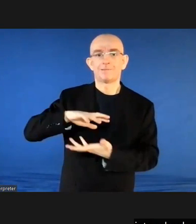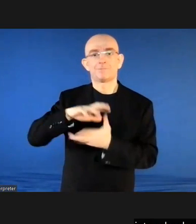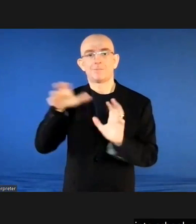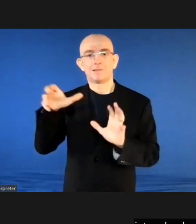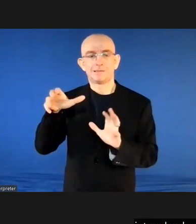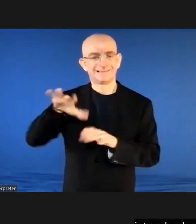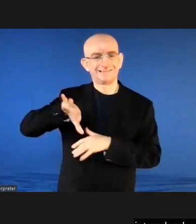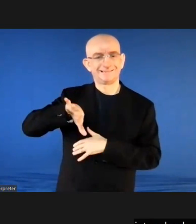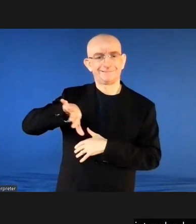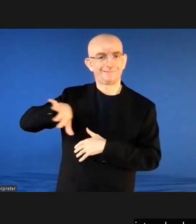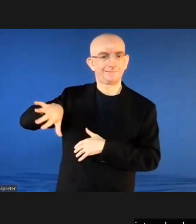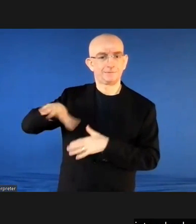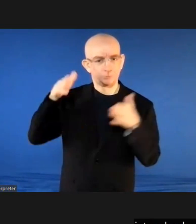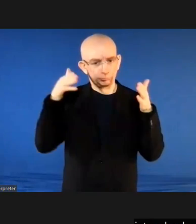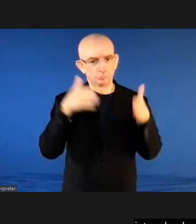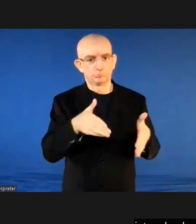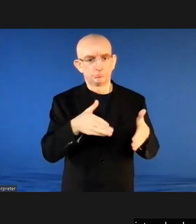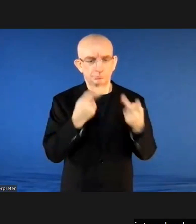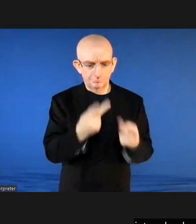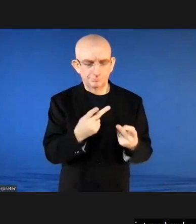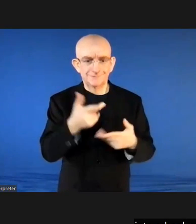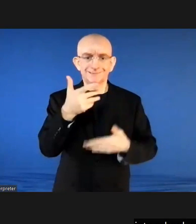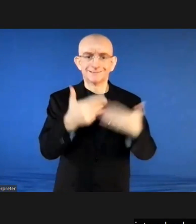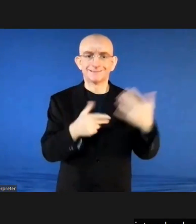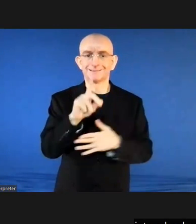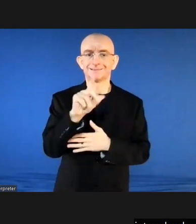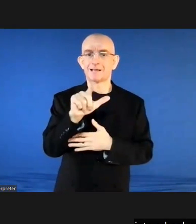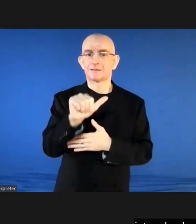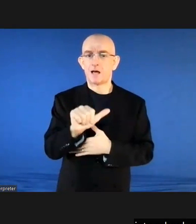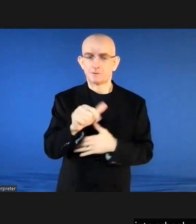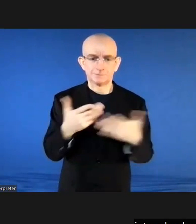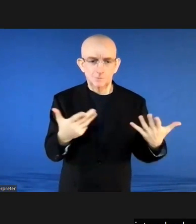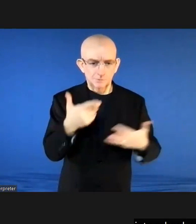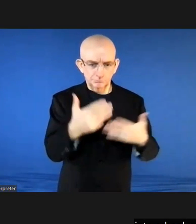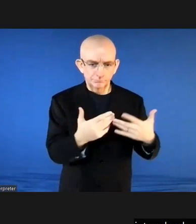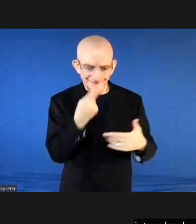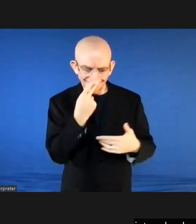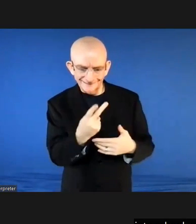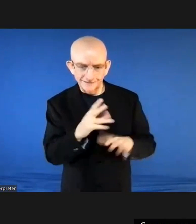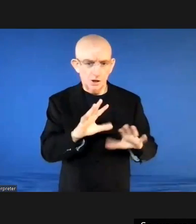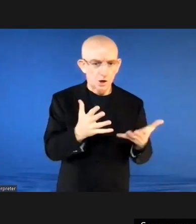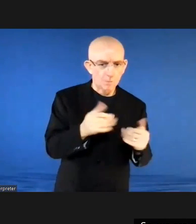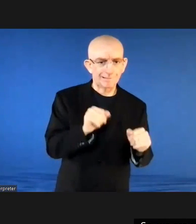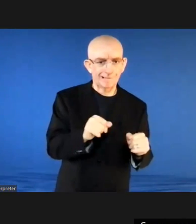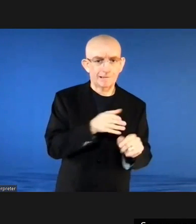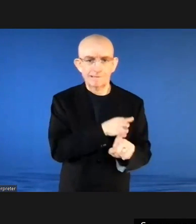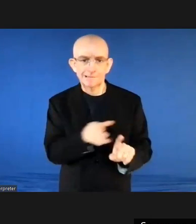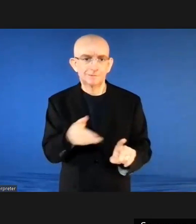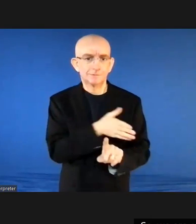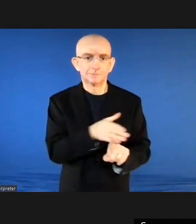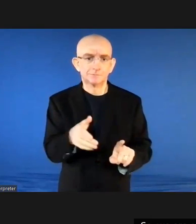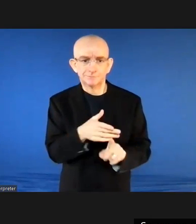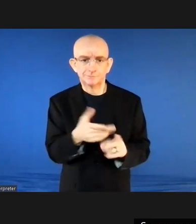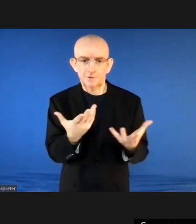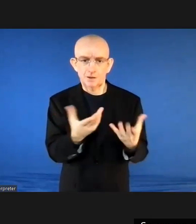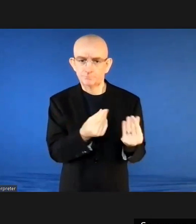targeted interventions to increase the number of children with disabilities who can access education and improve their learning outcomes.